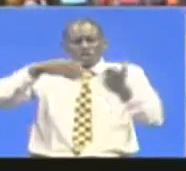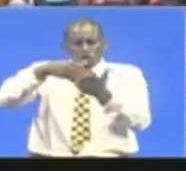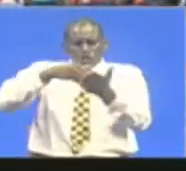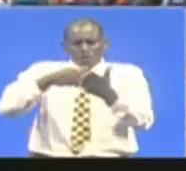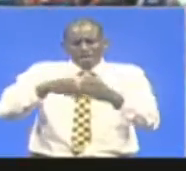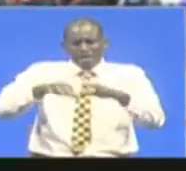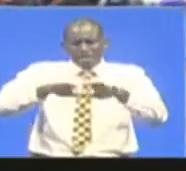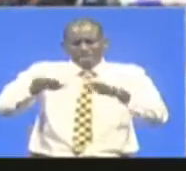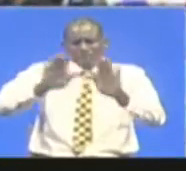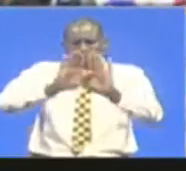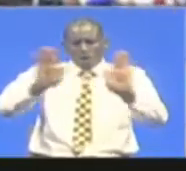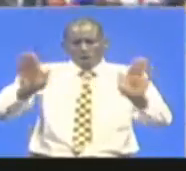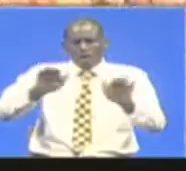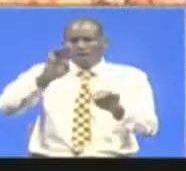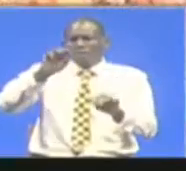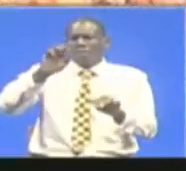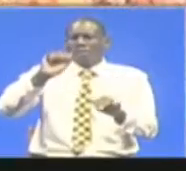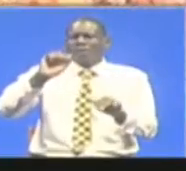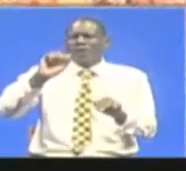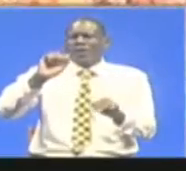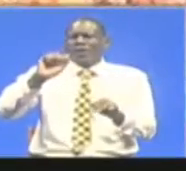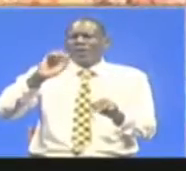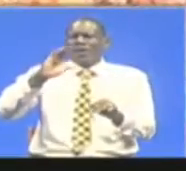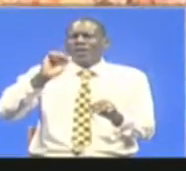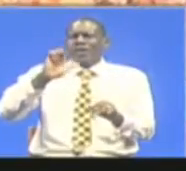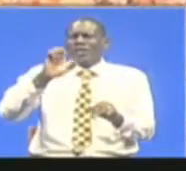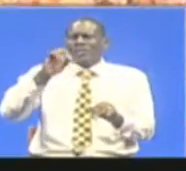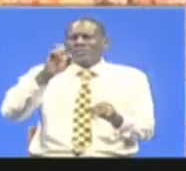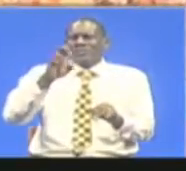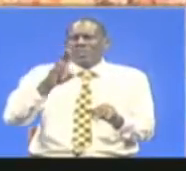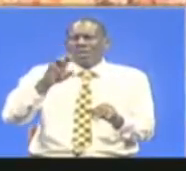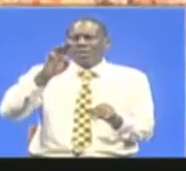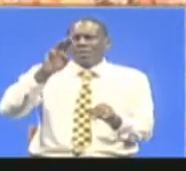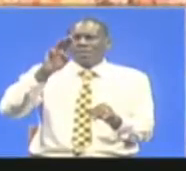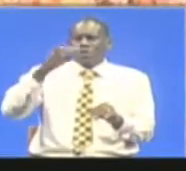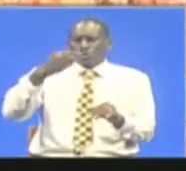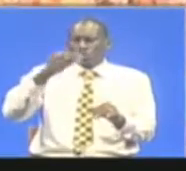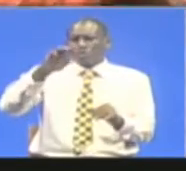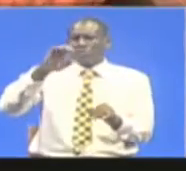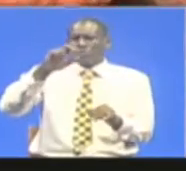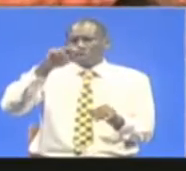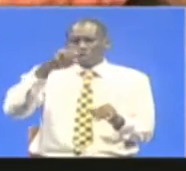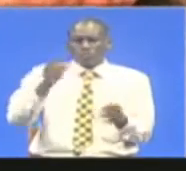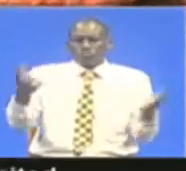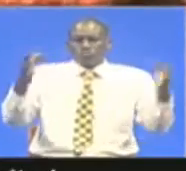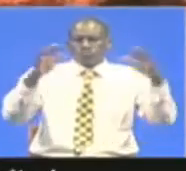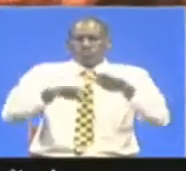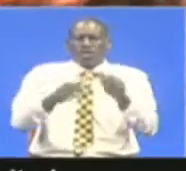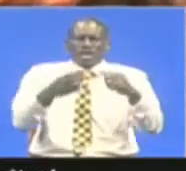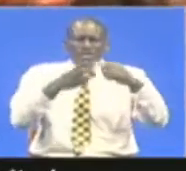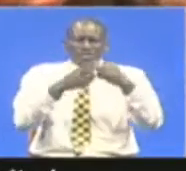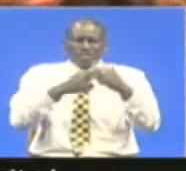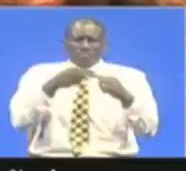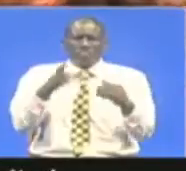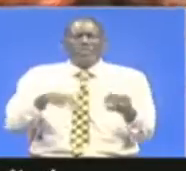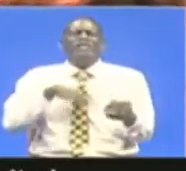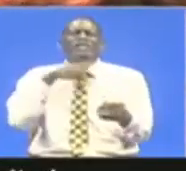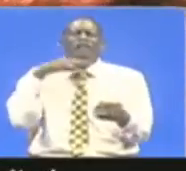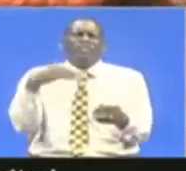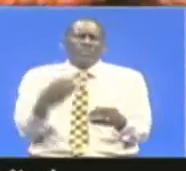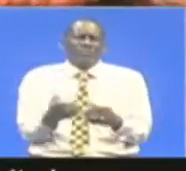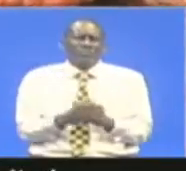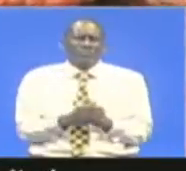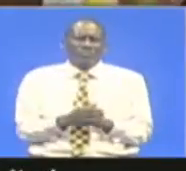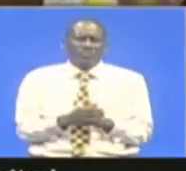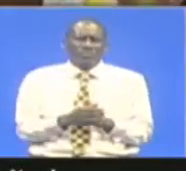the Makalda mines, collapsing them and trapping Joseph and his five colleagues in what would turn out to be their unintended graves for